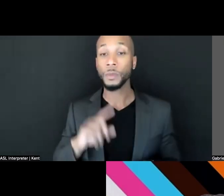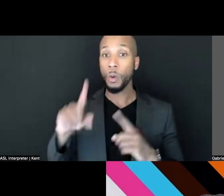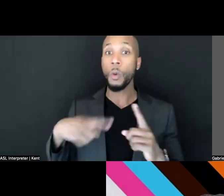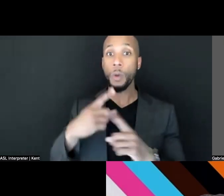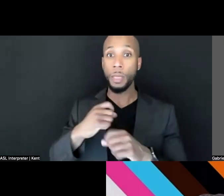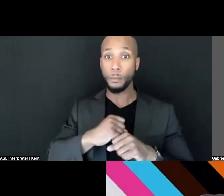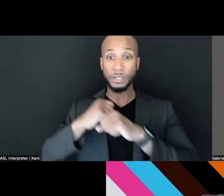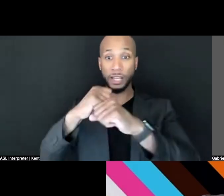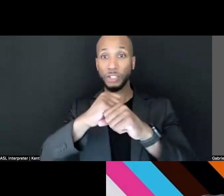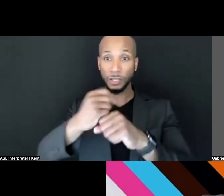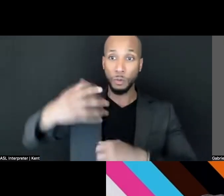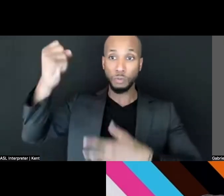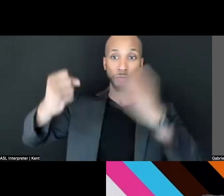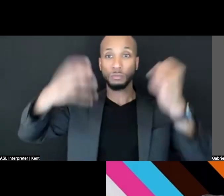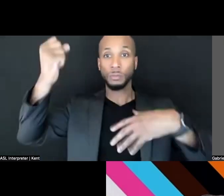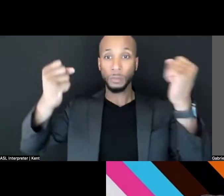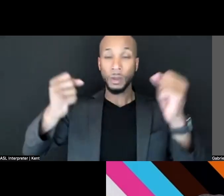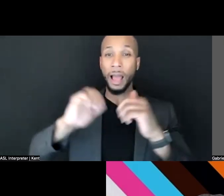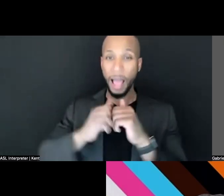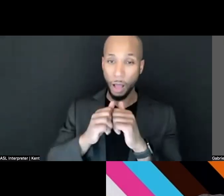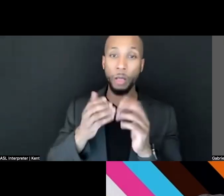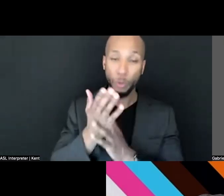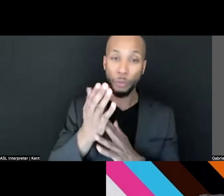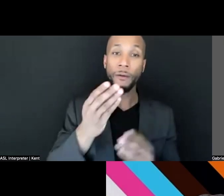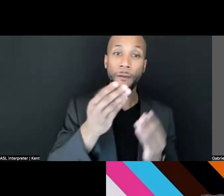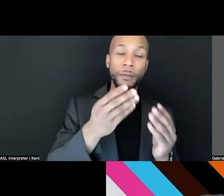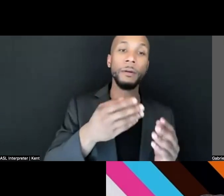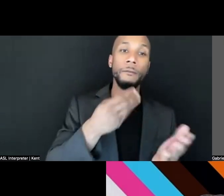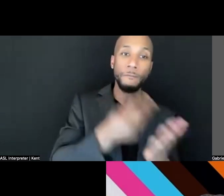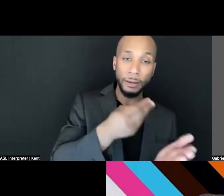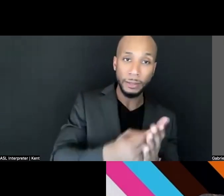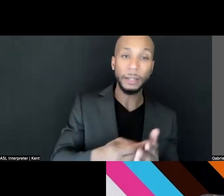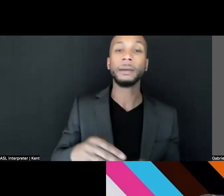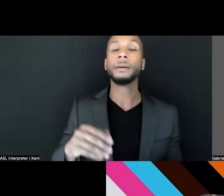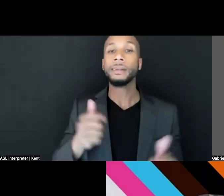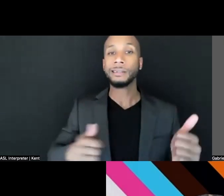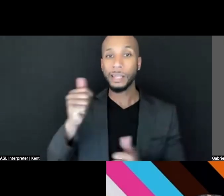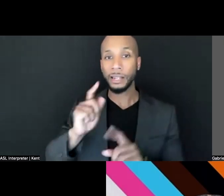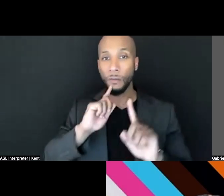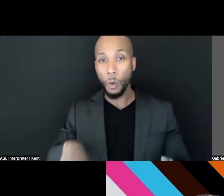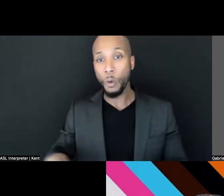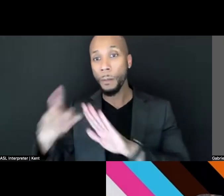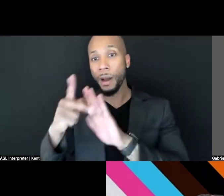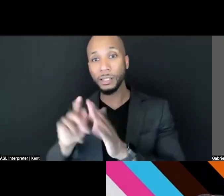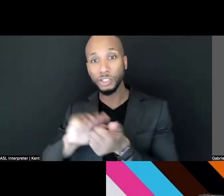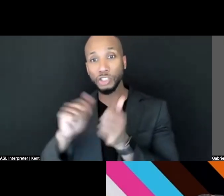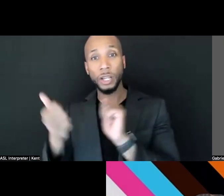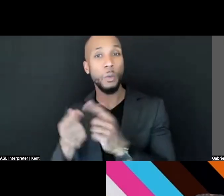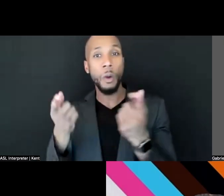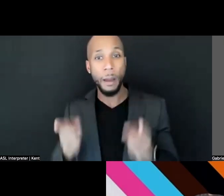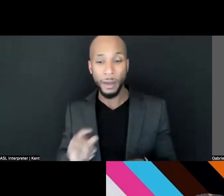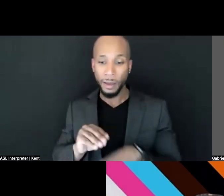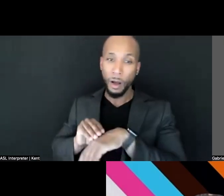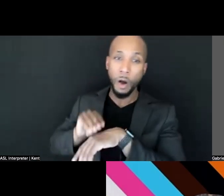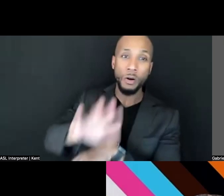are taken away through funding and through executive orders and through policy changes, what it does is it creates unnecessary hardships